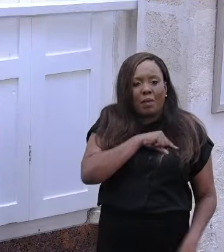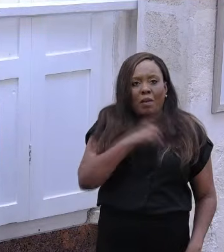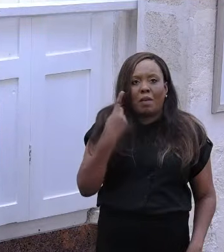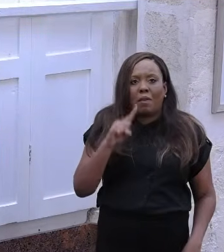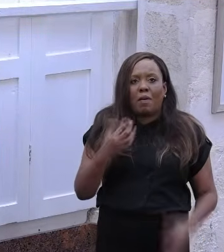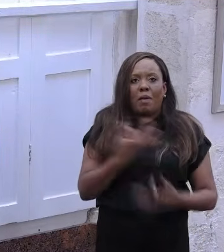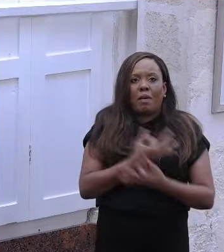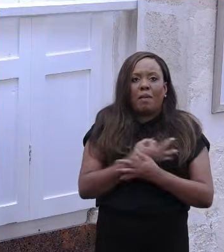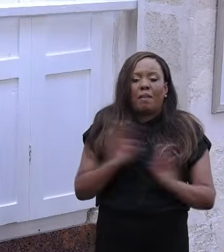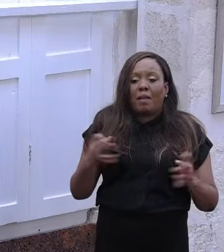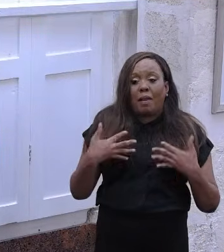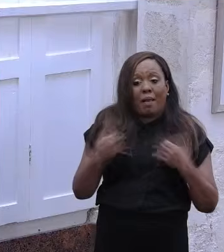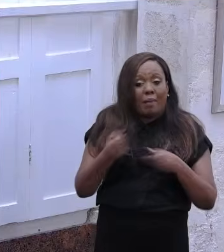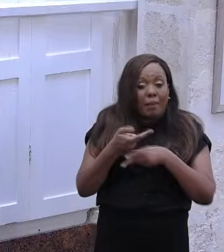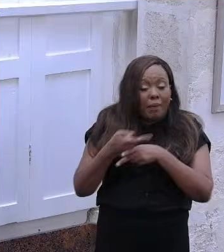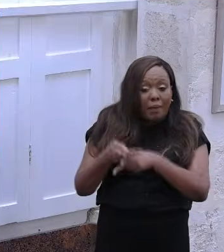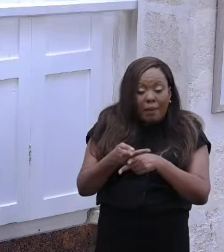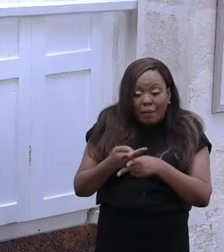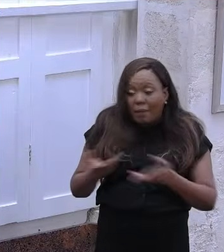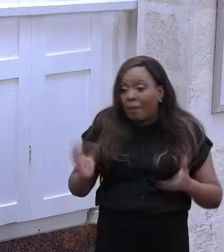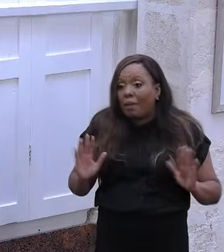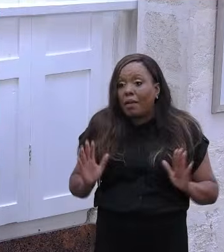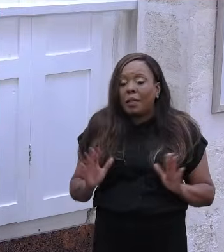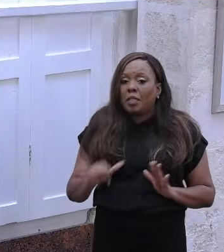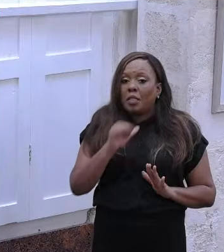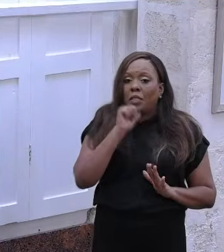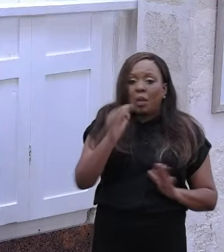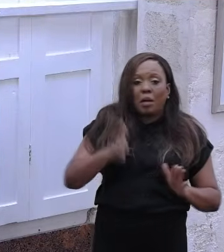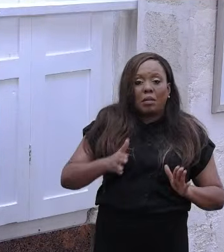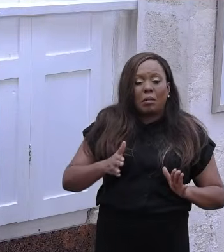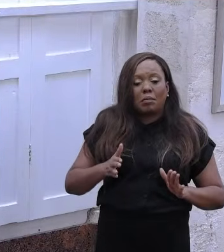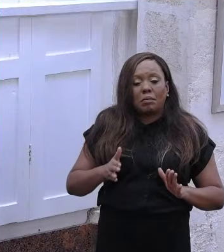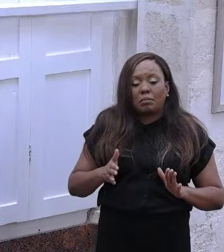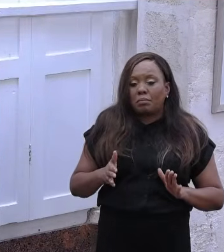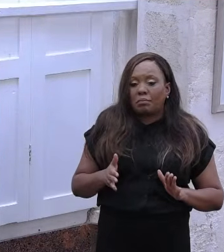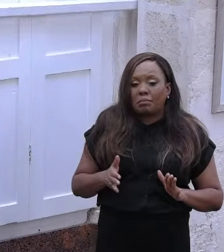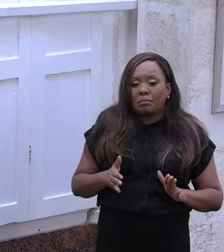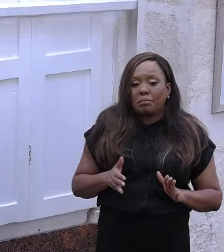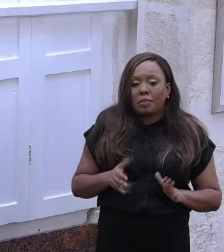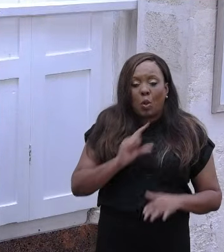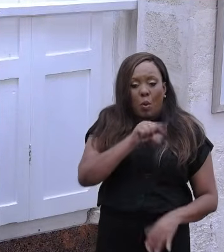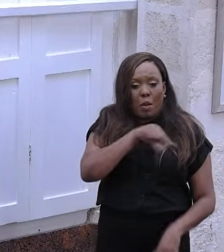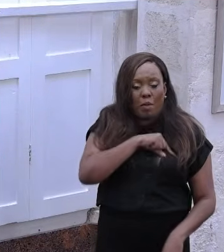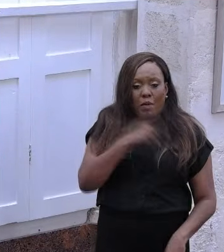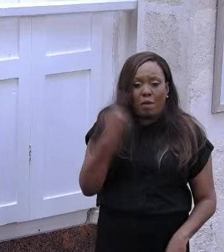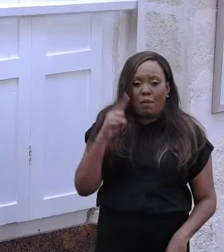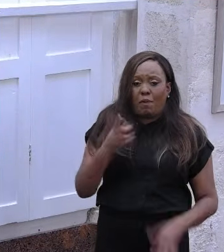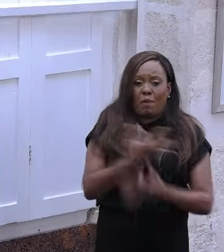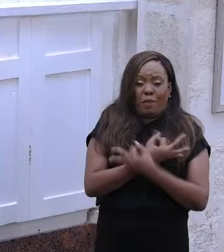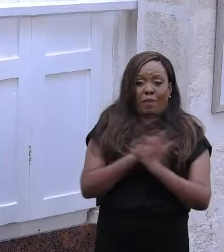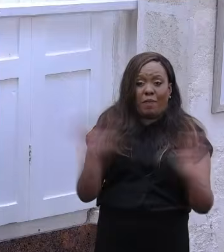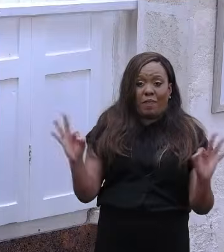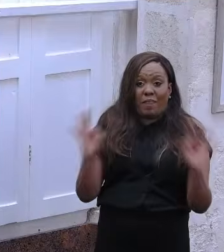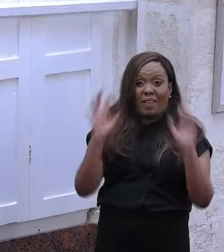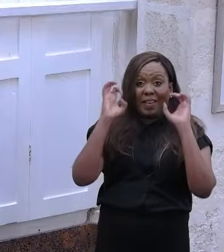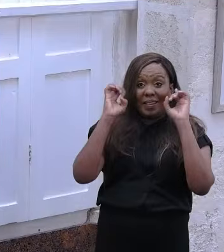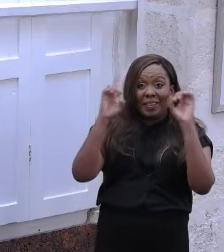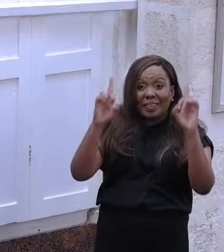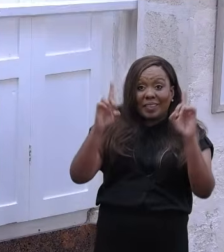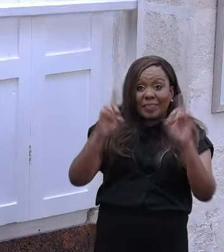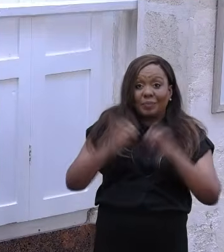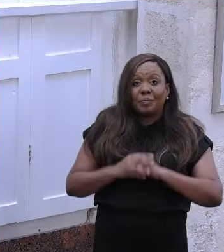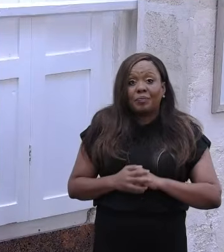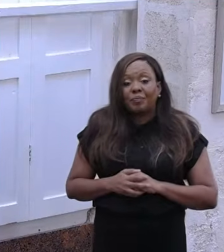healthcare right through, or education, and so on. And so when you have these very